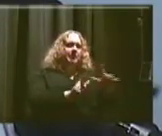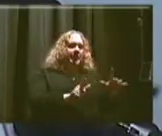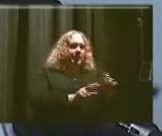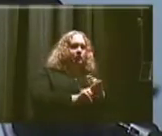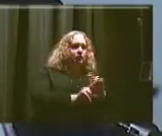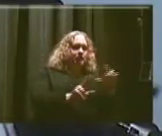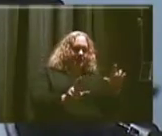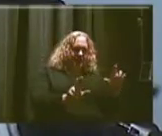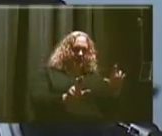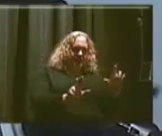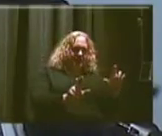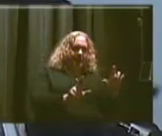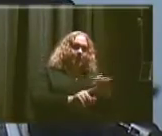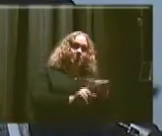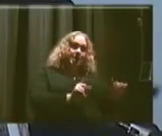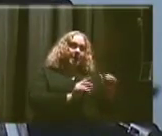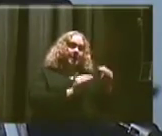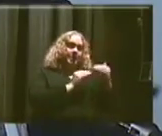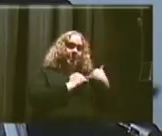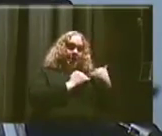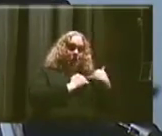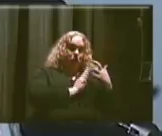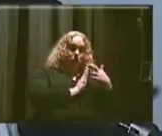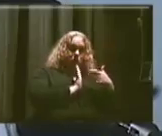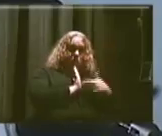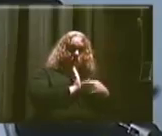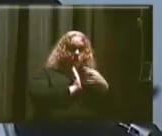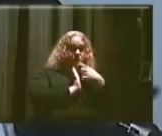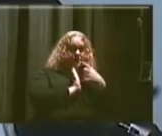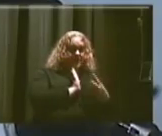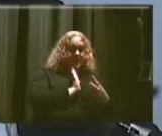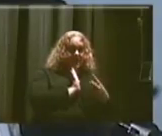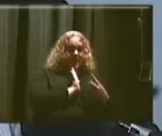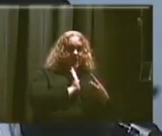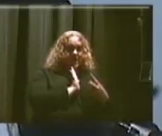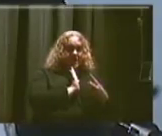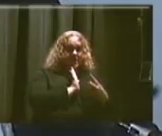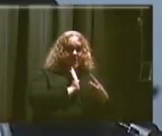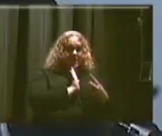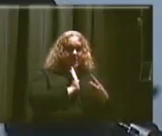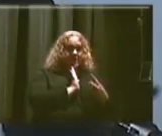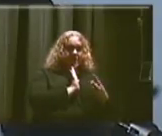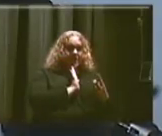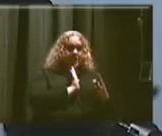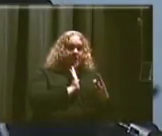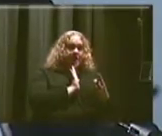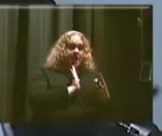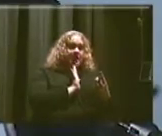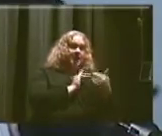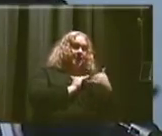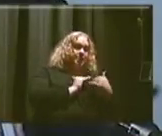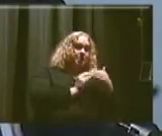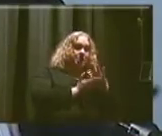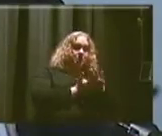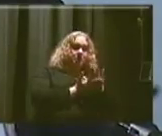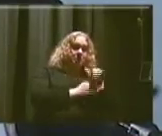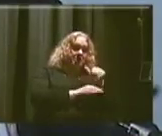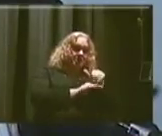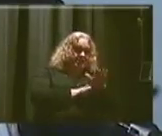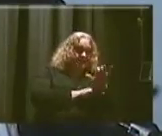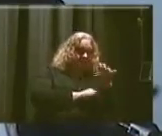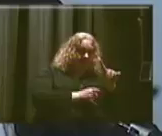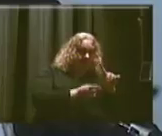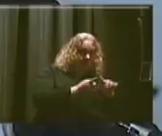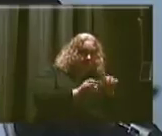after one year waiver, the accountability score has to go to the school. What we're saying is, let that score go to